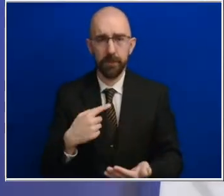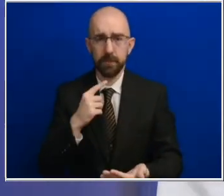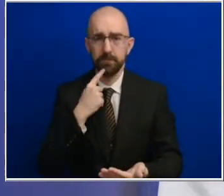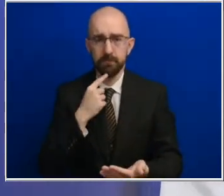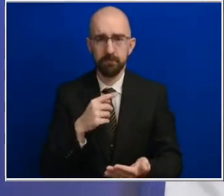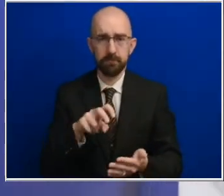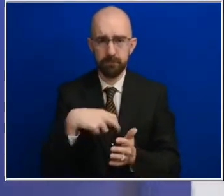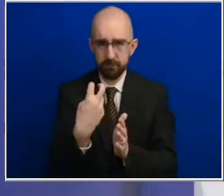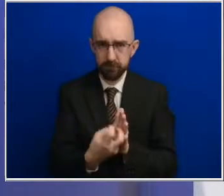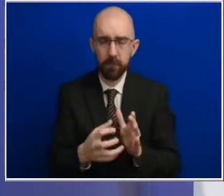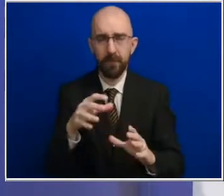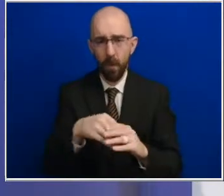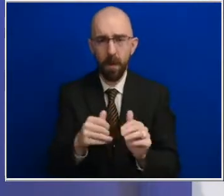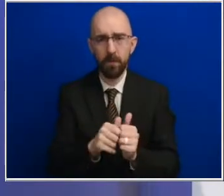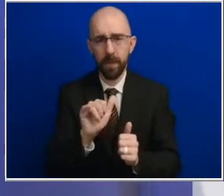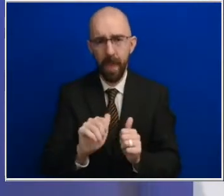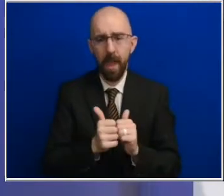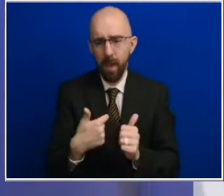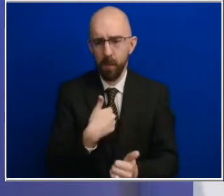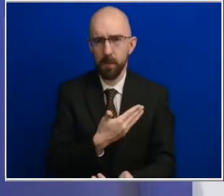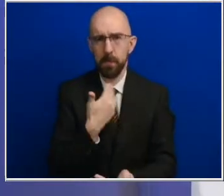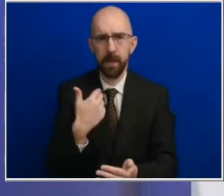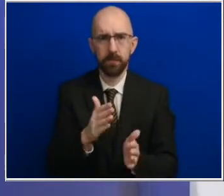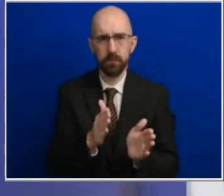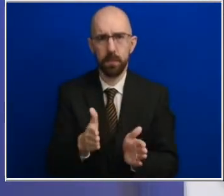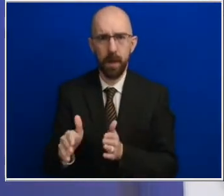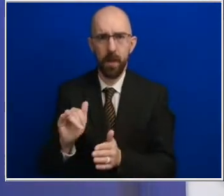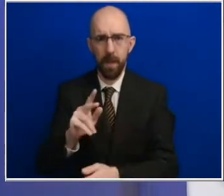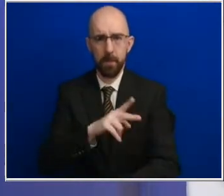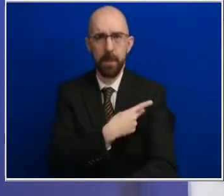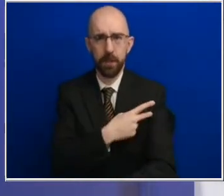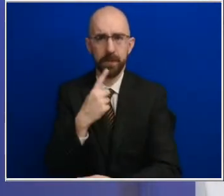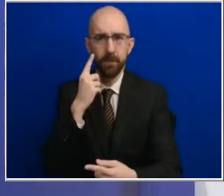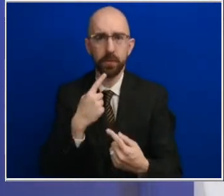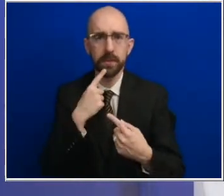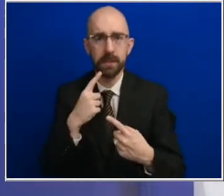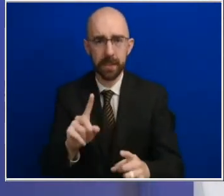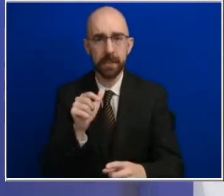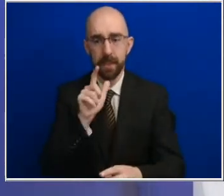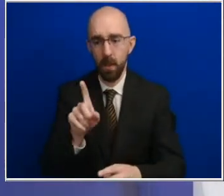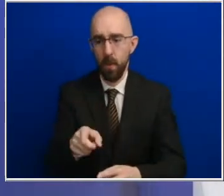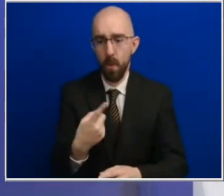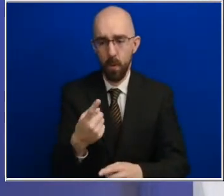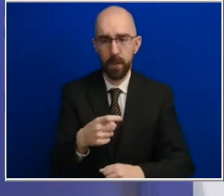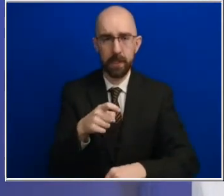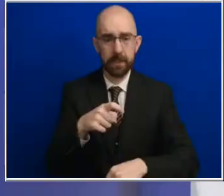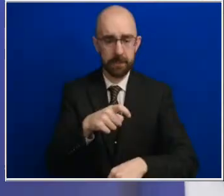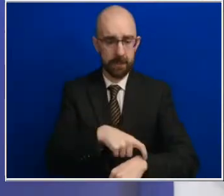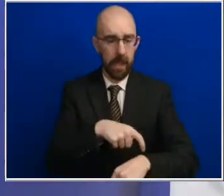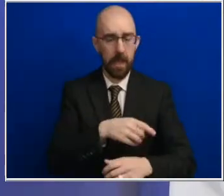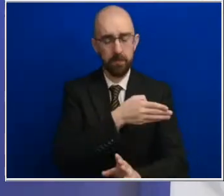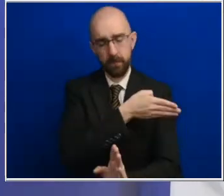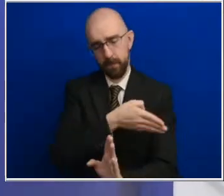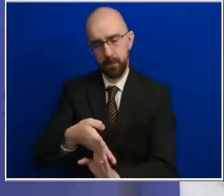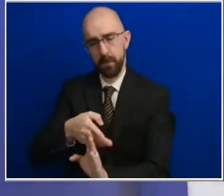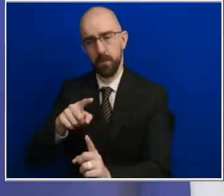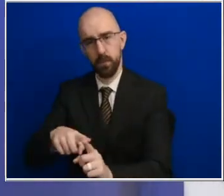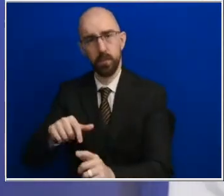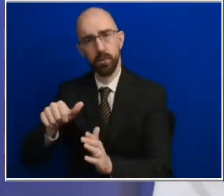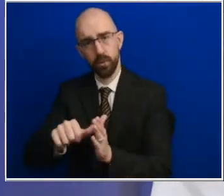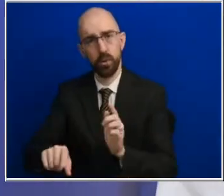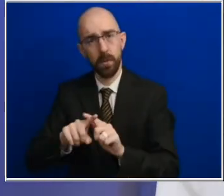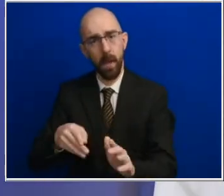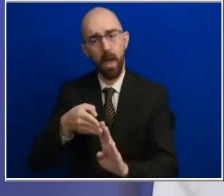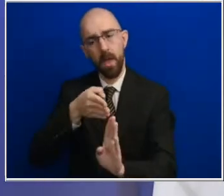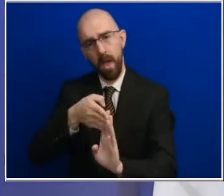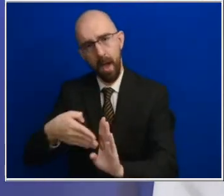that. Like, how can we best prepare that patient for success, not only in the time leading up to the surgery and the surgery itself, but the post-operative time. I think Eli